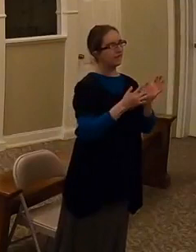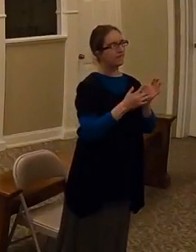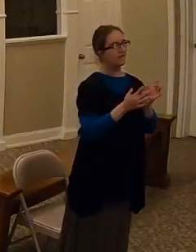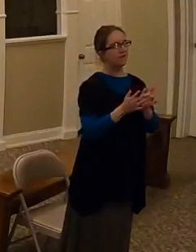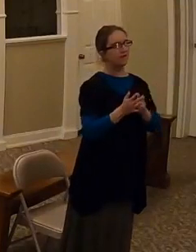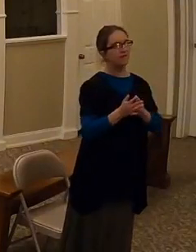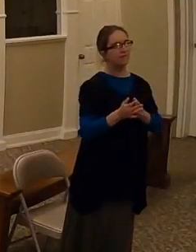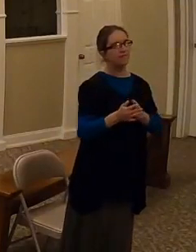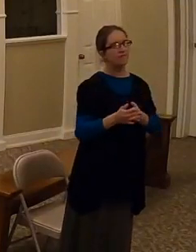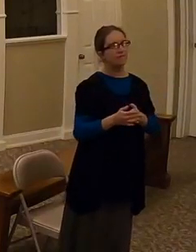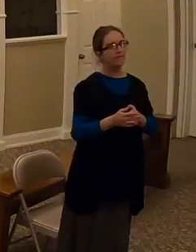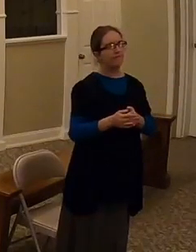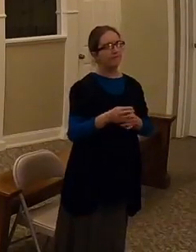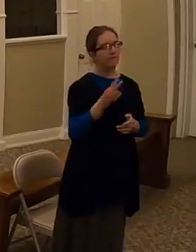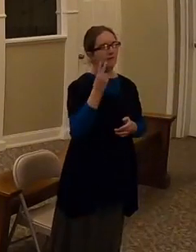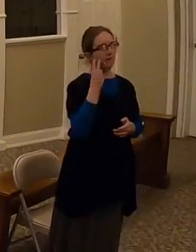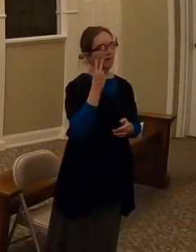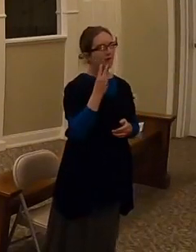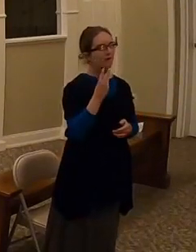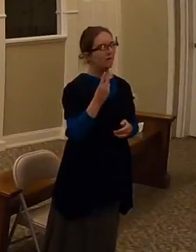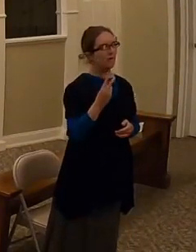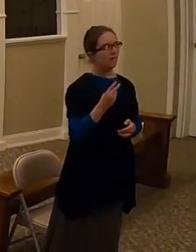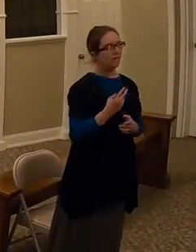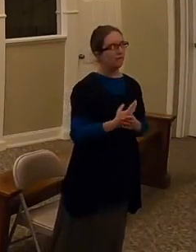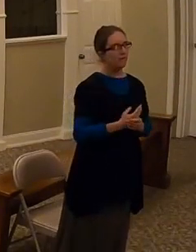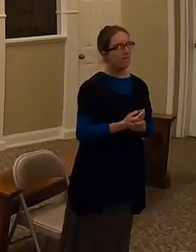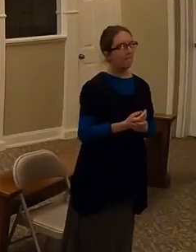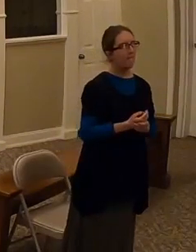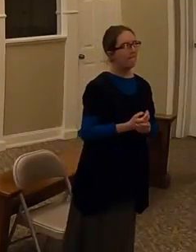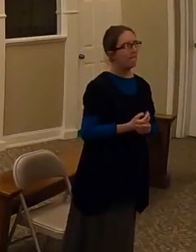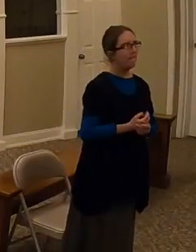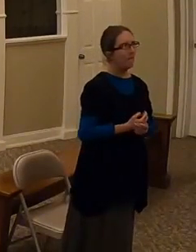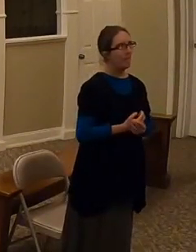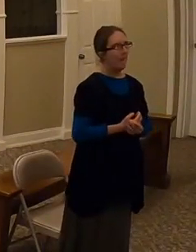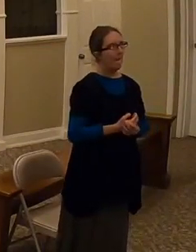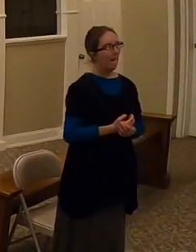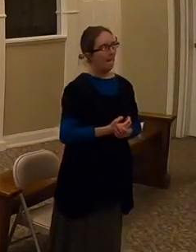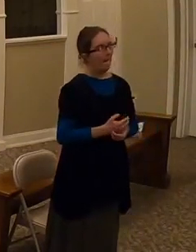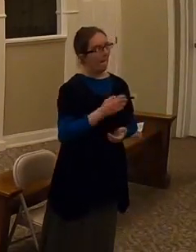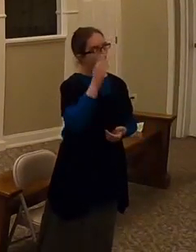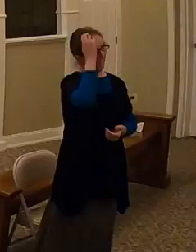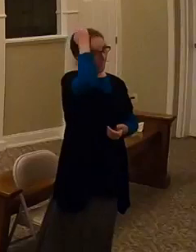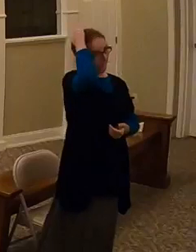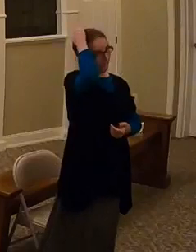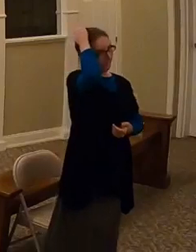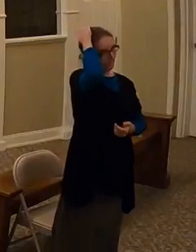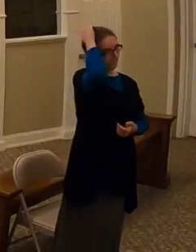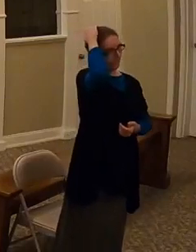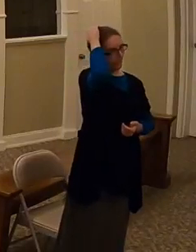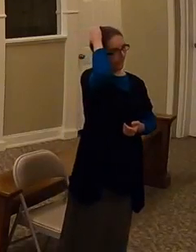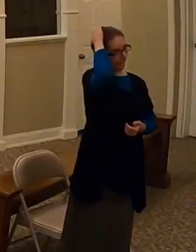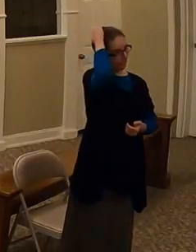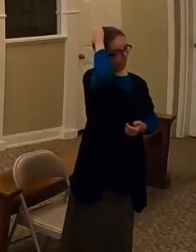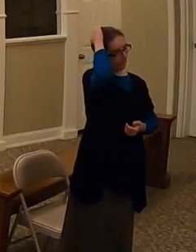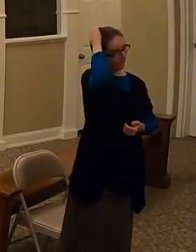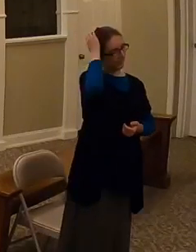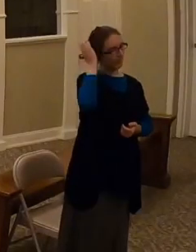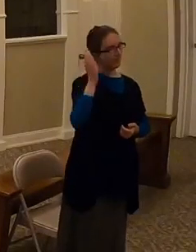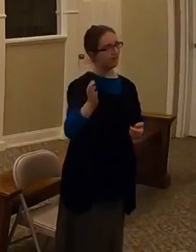le kishia kata la la mahasete mahaya my God. Yes, hallelujah.